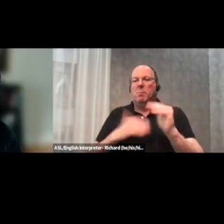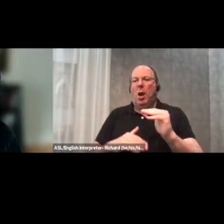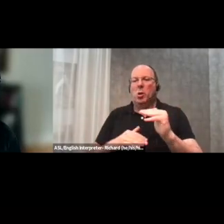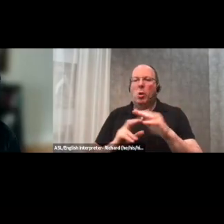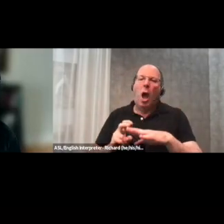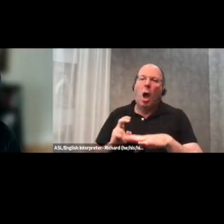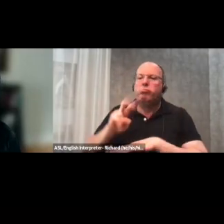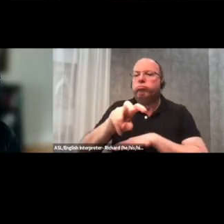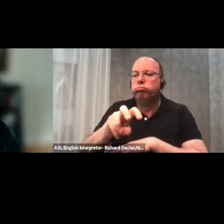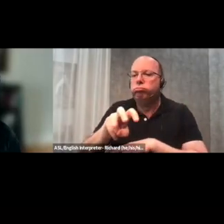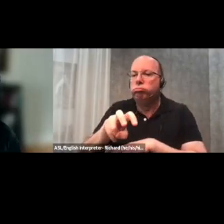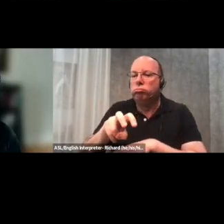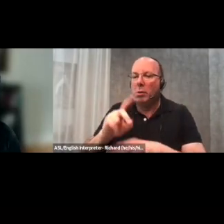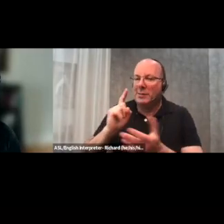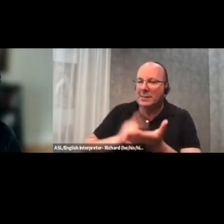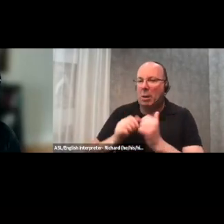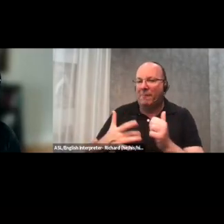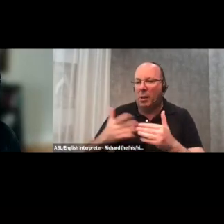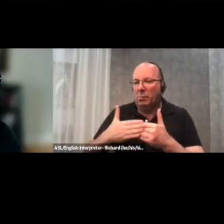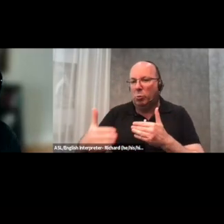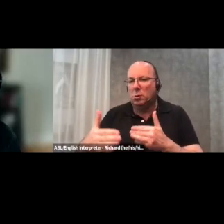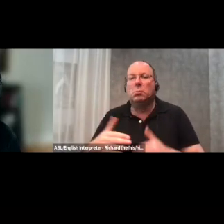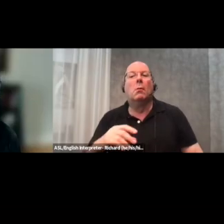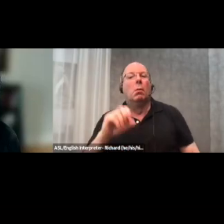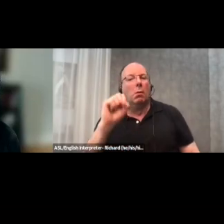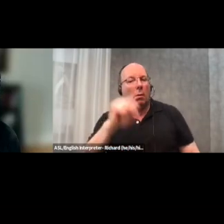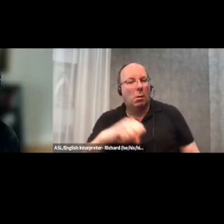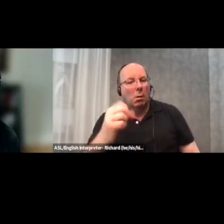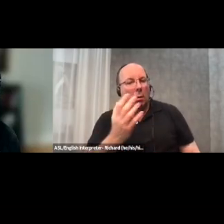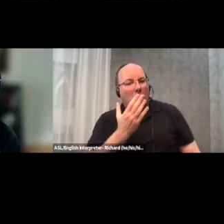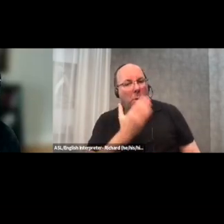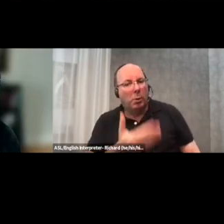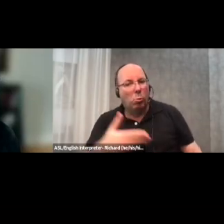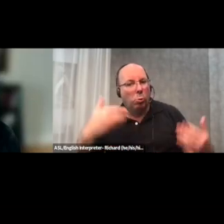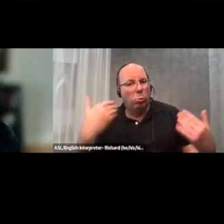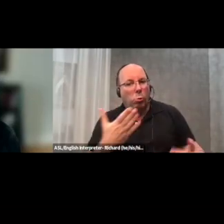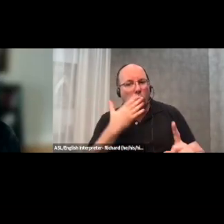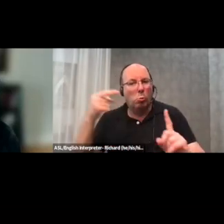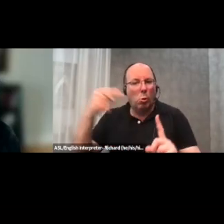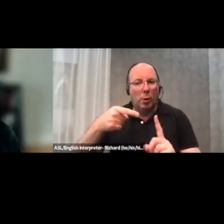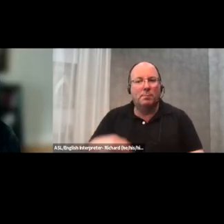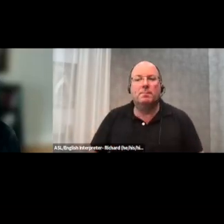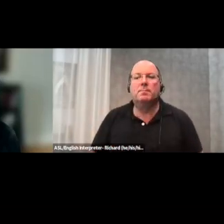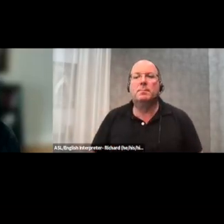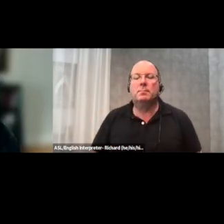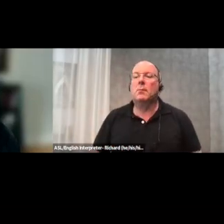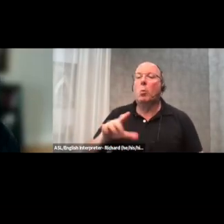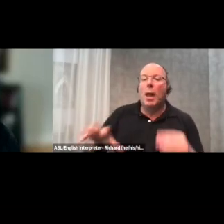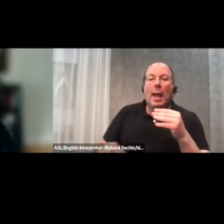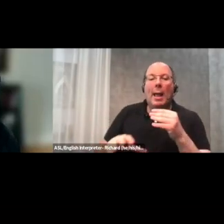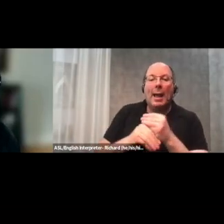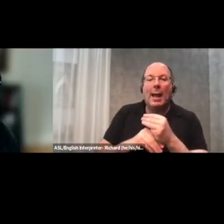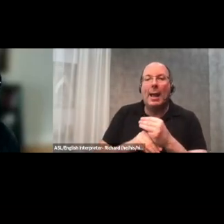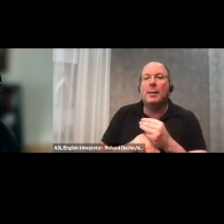ourselves. Thank you so much for mentioning that. Yeah, that's a really great point. If I may add on to that as